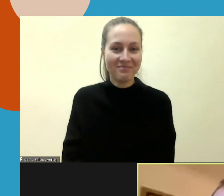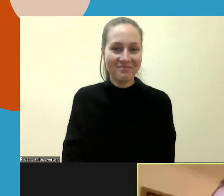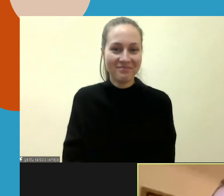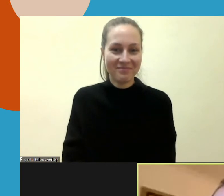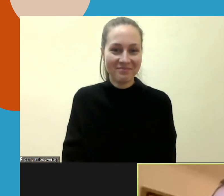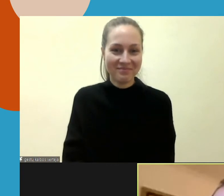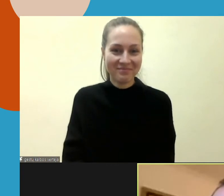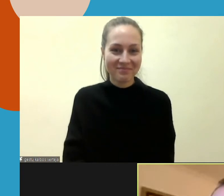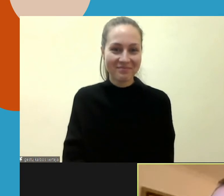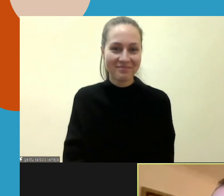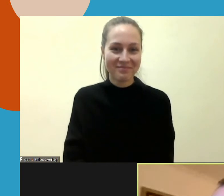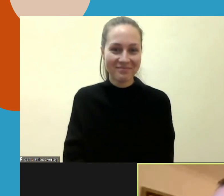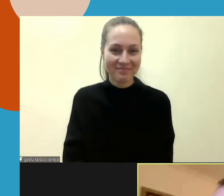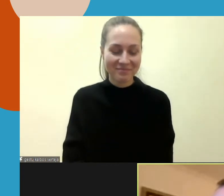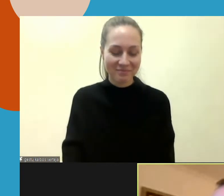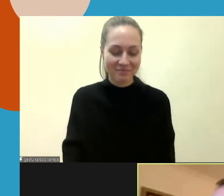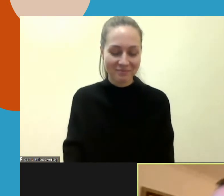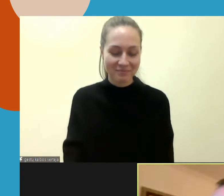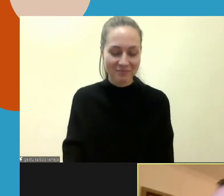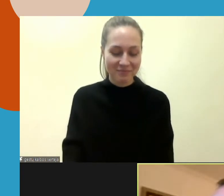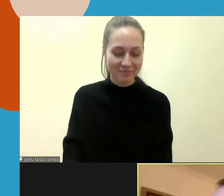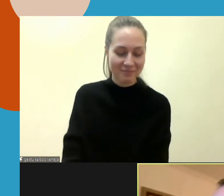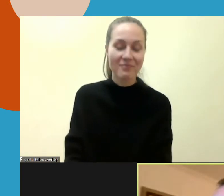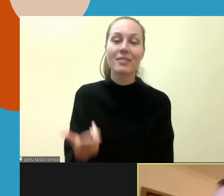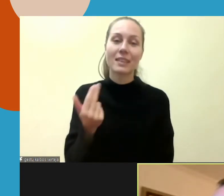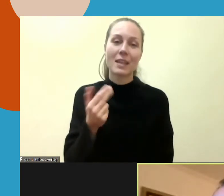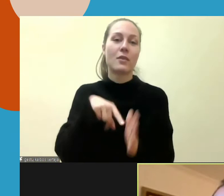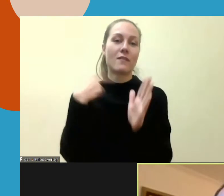Yeah, that's a really good question. I think